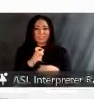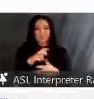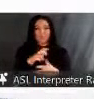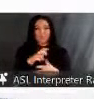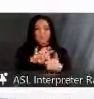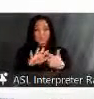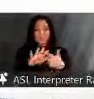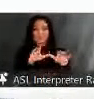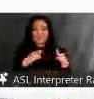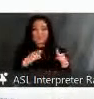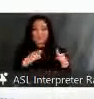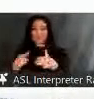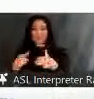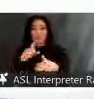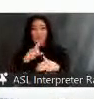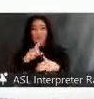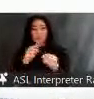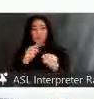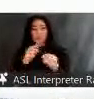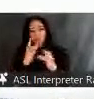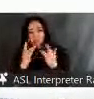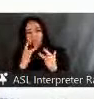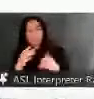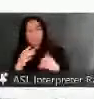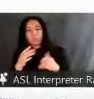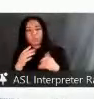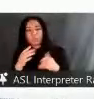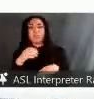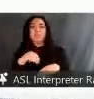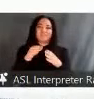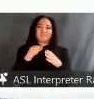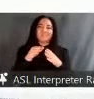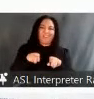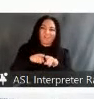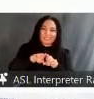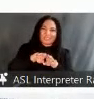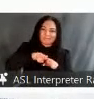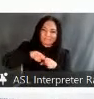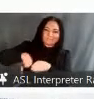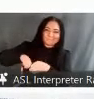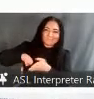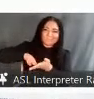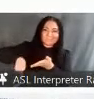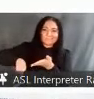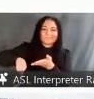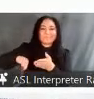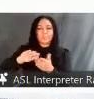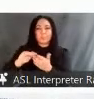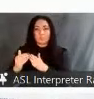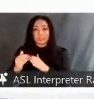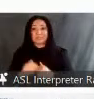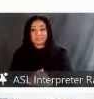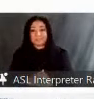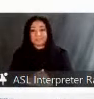underrepresented, underserved, and often marginalized communities. Next slide.